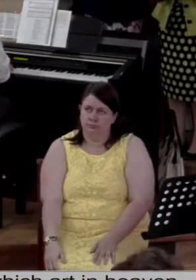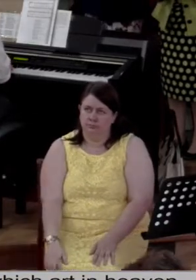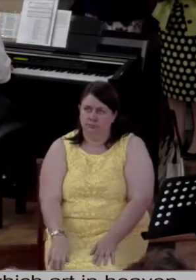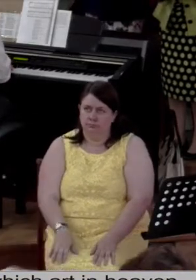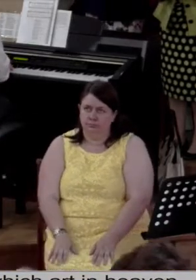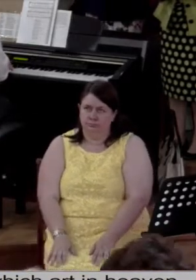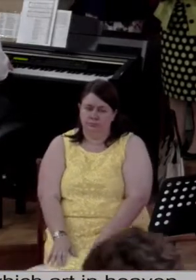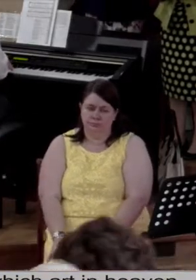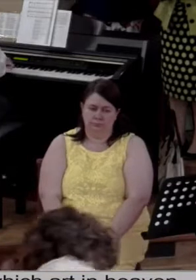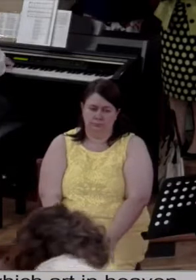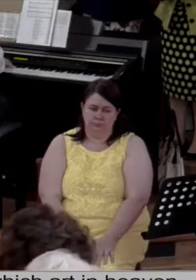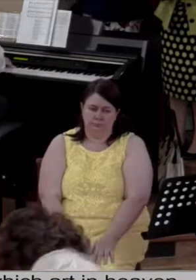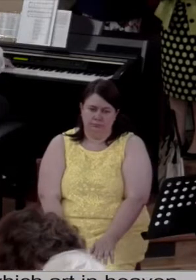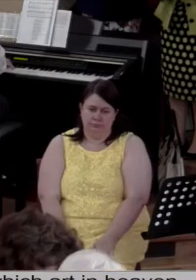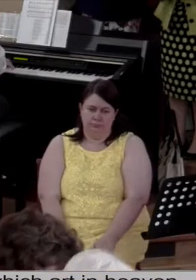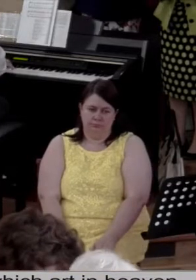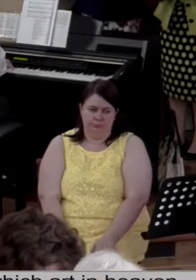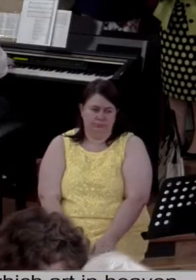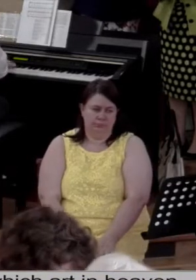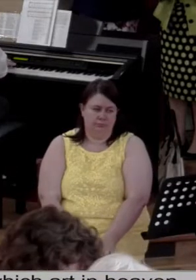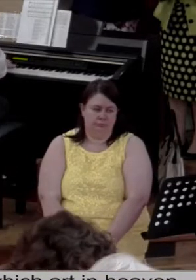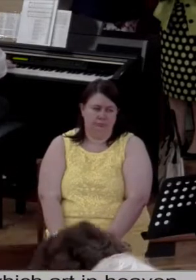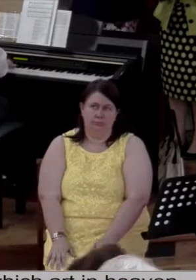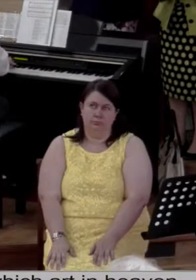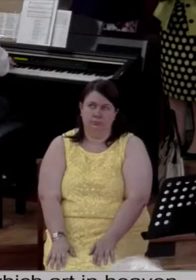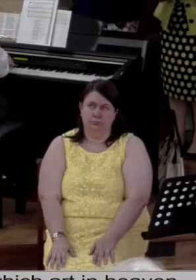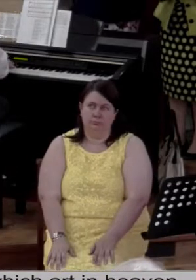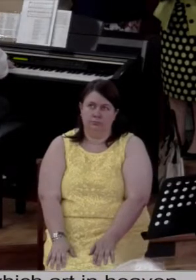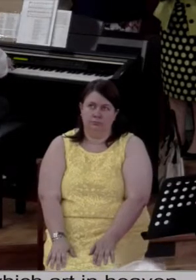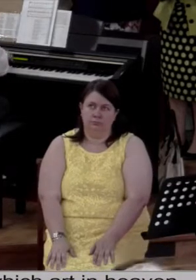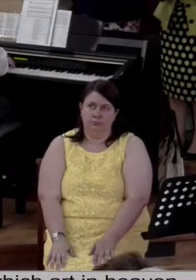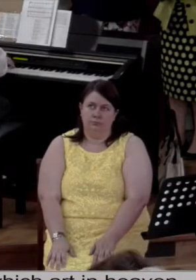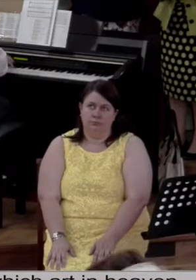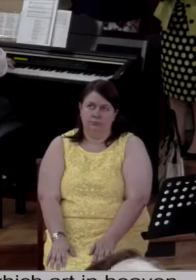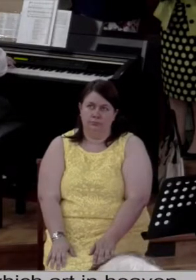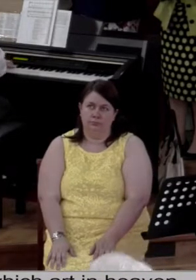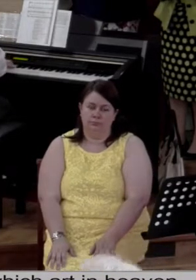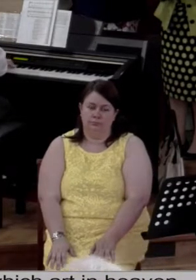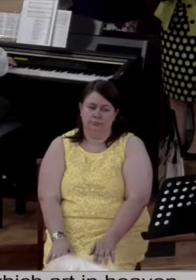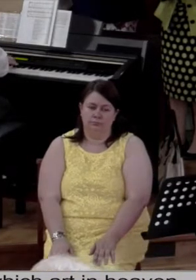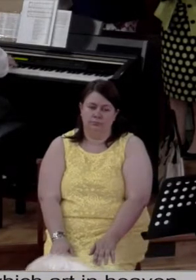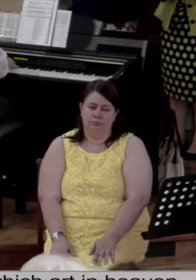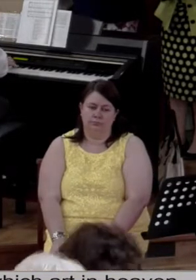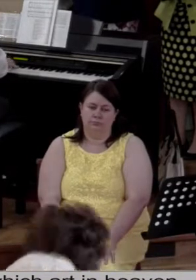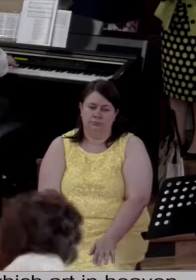Our Father, who is in heaven,